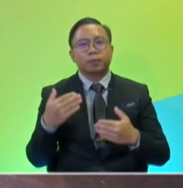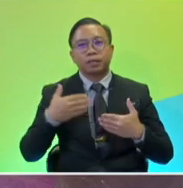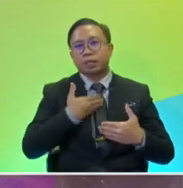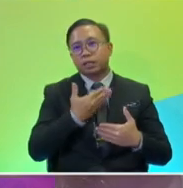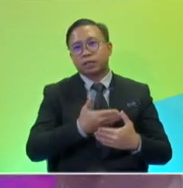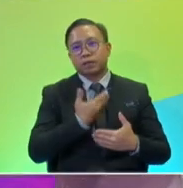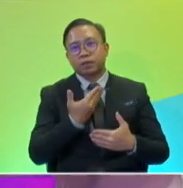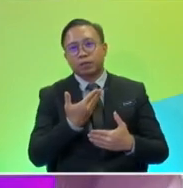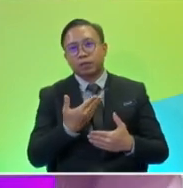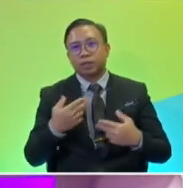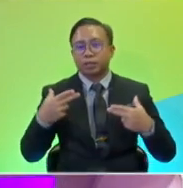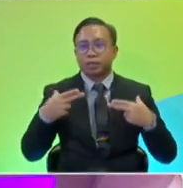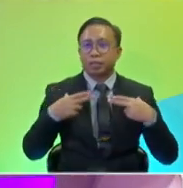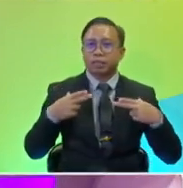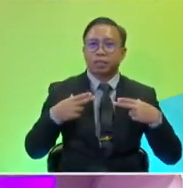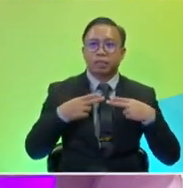Happy